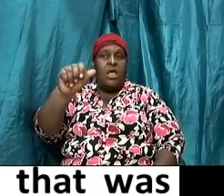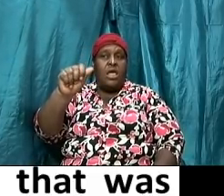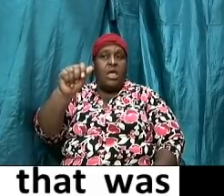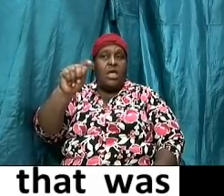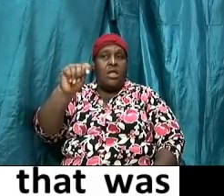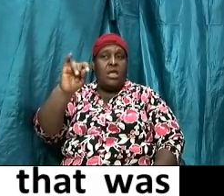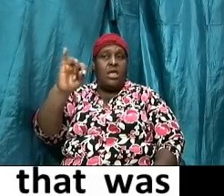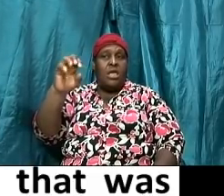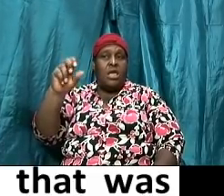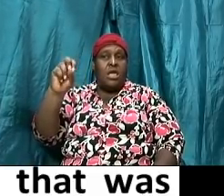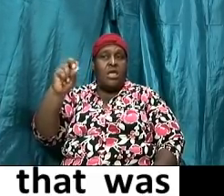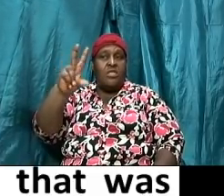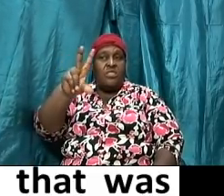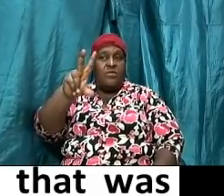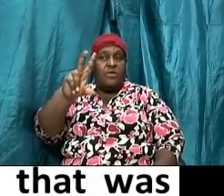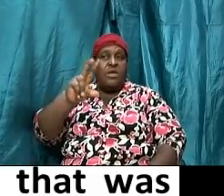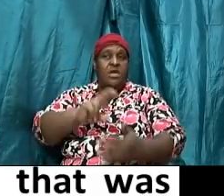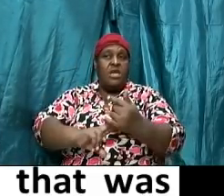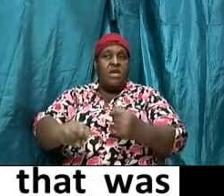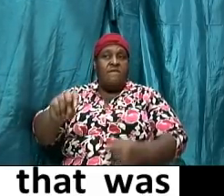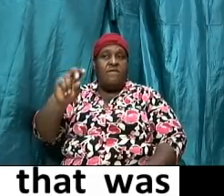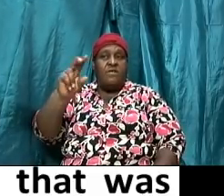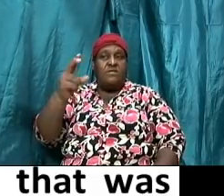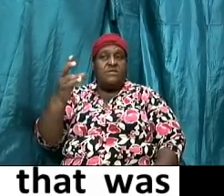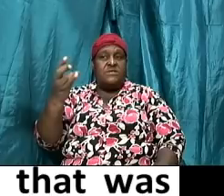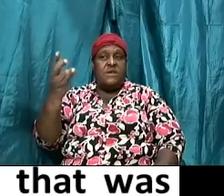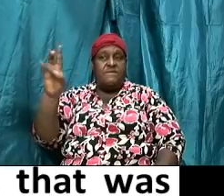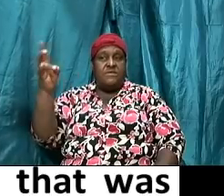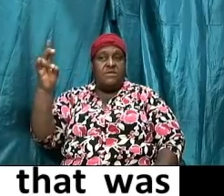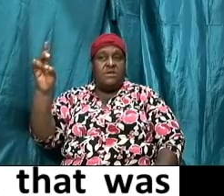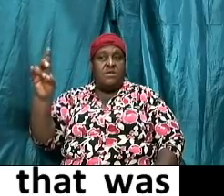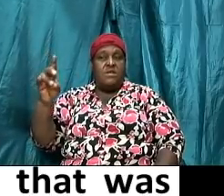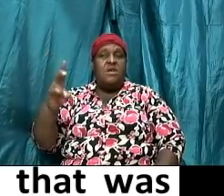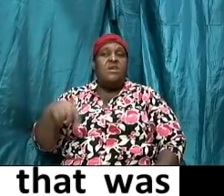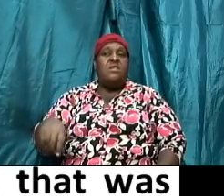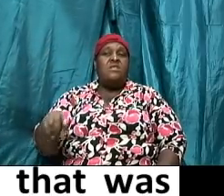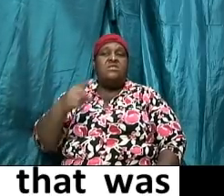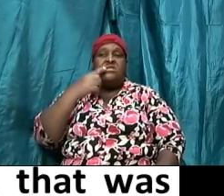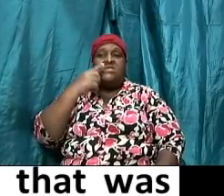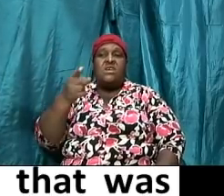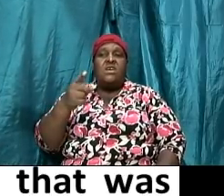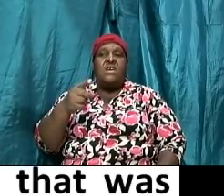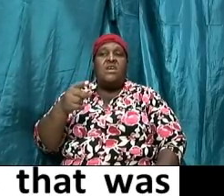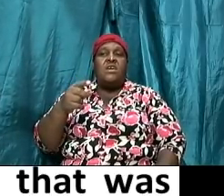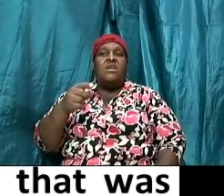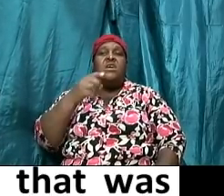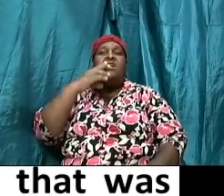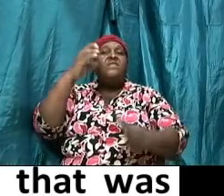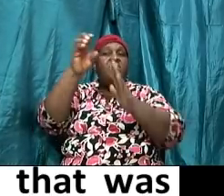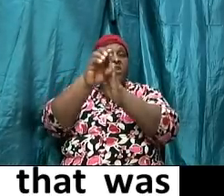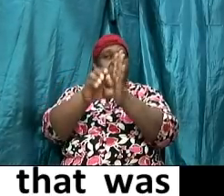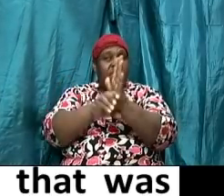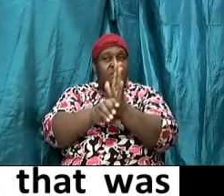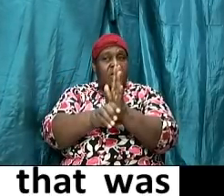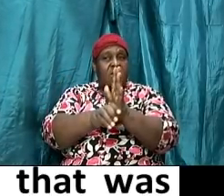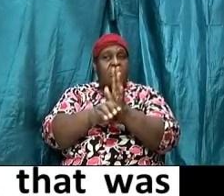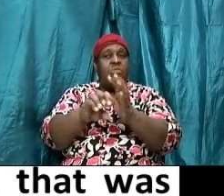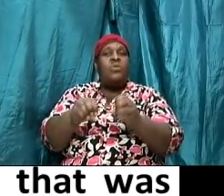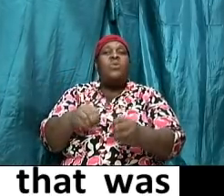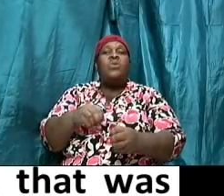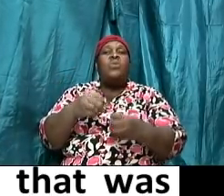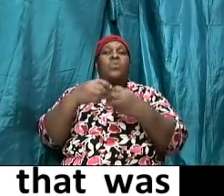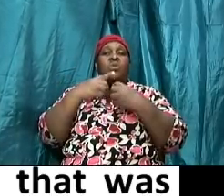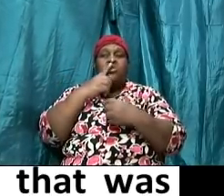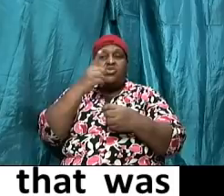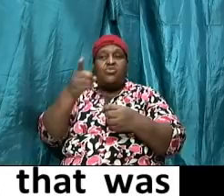17, it says, "And this I say, that the covenant that was confirmed before of God in Christ,